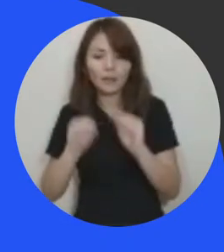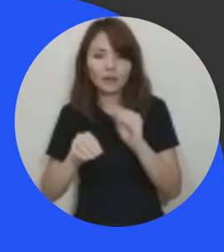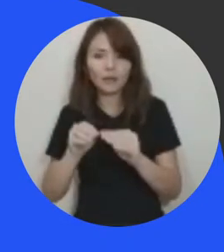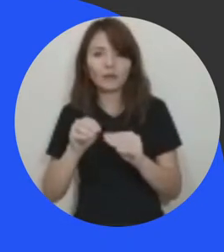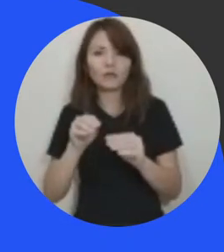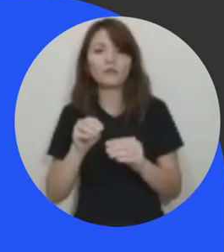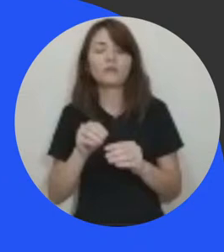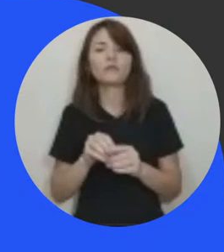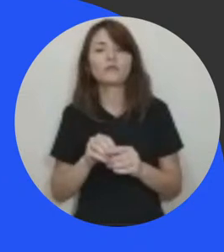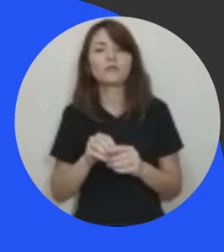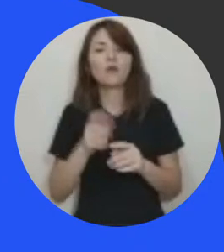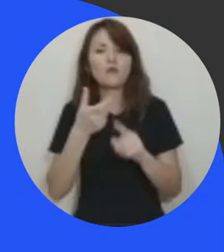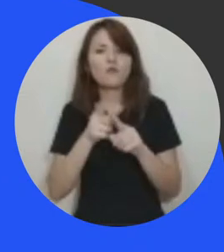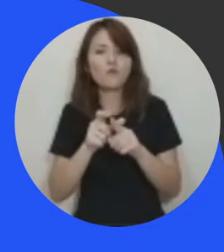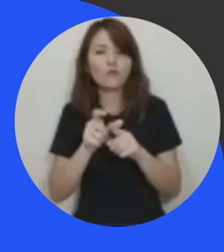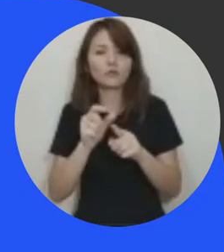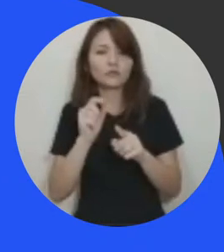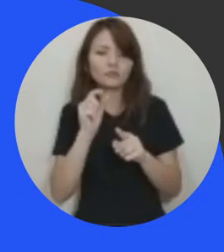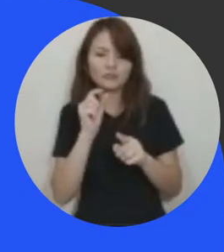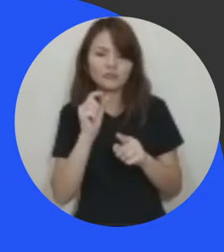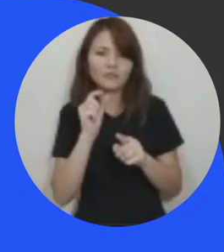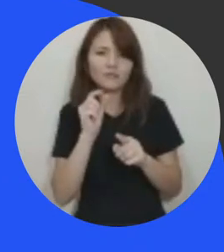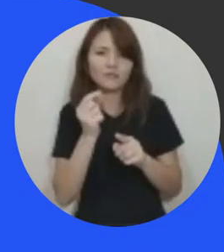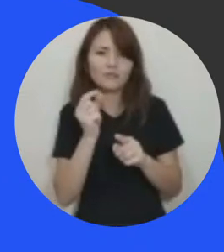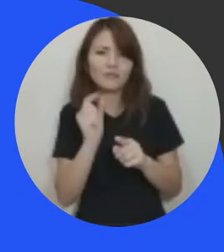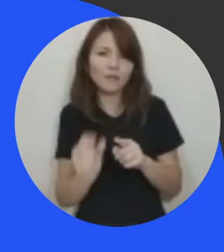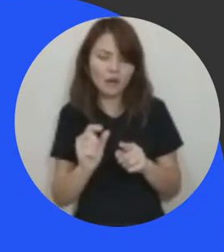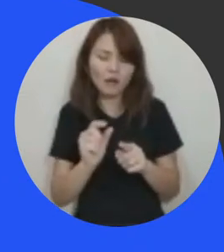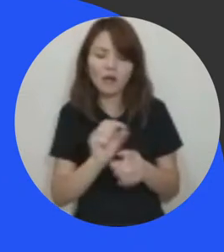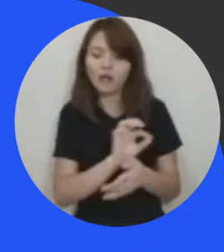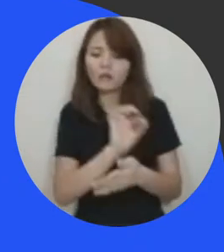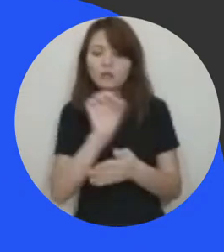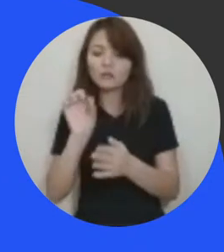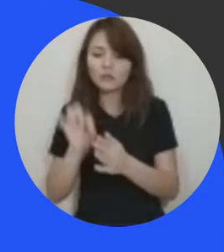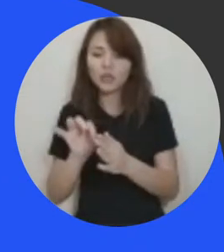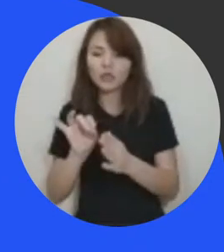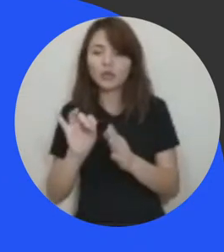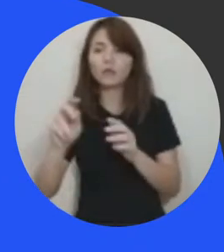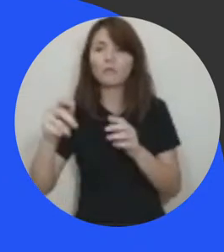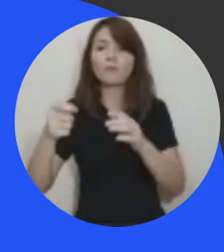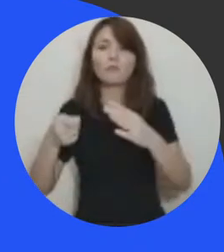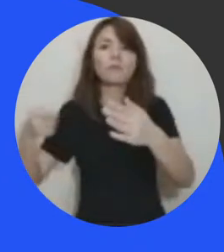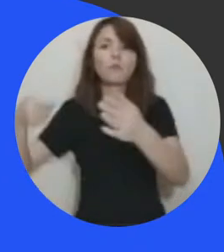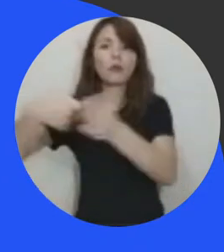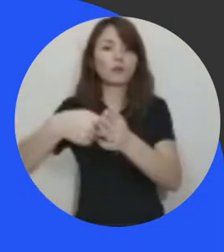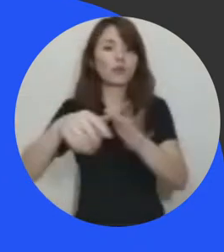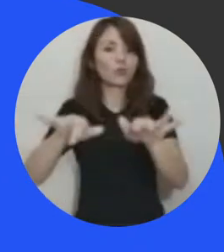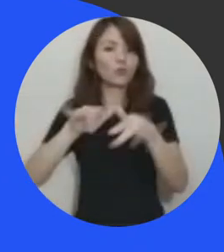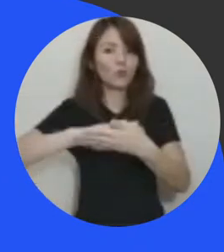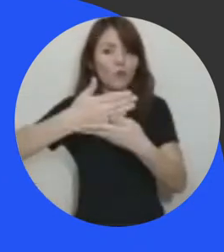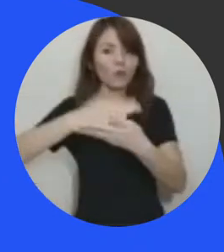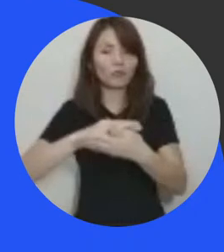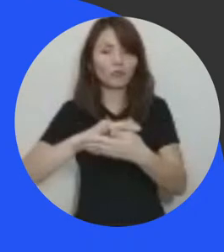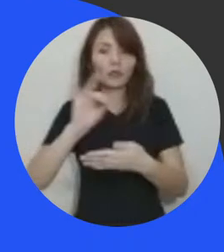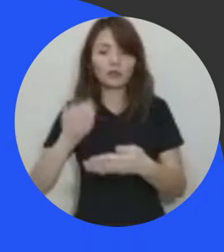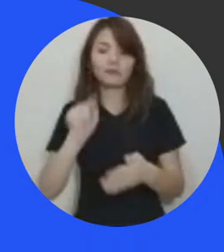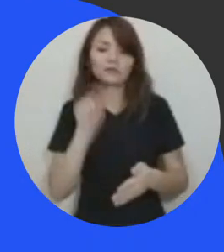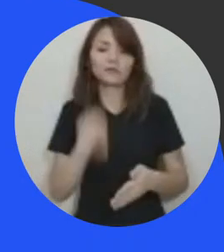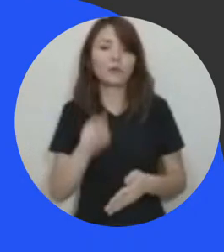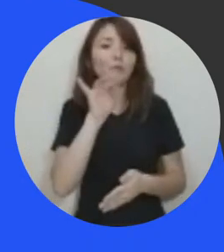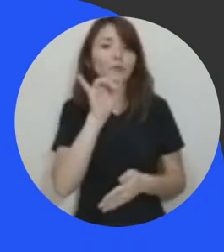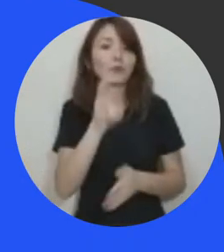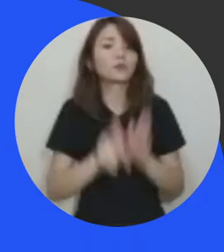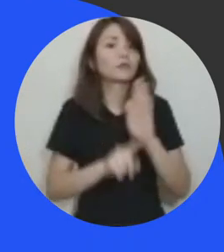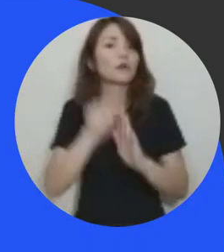small. It plugs into a laptop. And when you hit go, it starts taking the chemicals that have been loaded